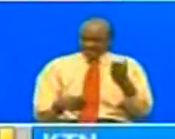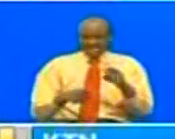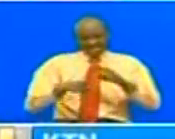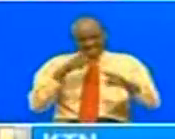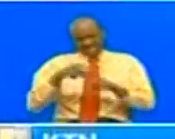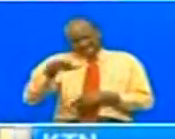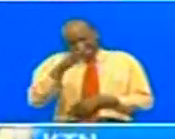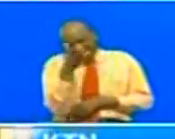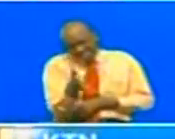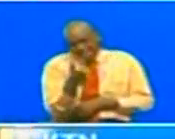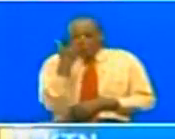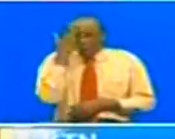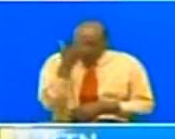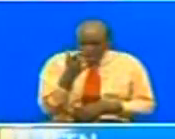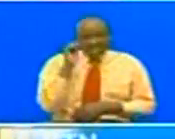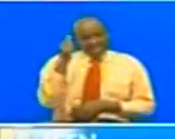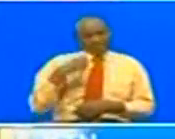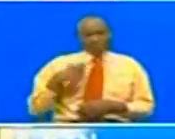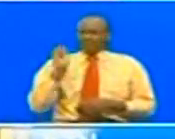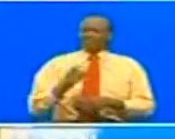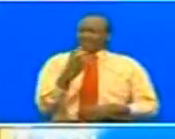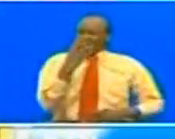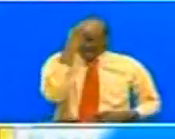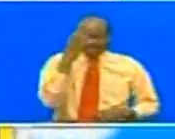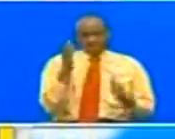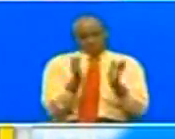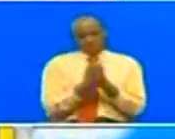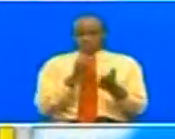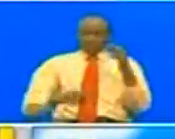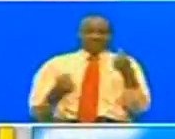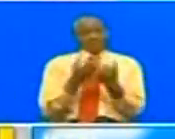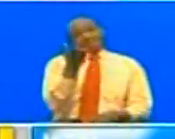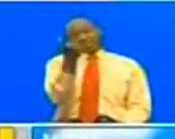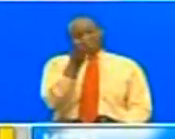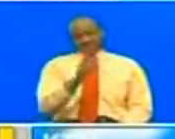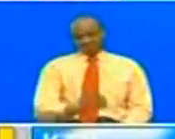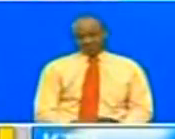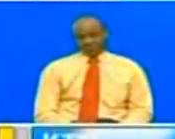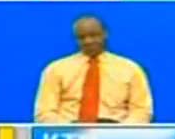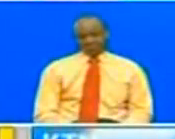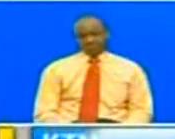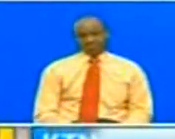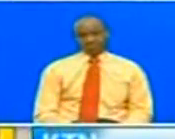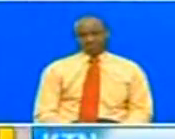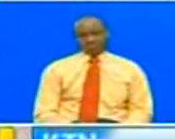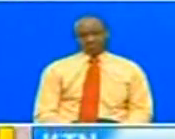killing fields and why all Kenyans should be very angry about the goings-on there.